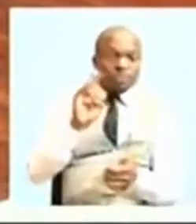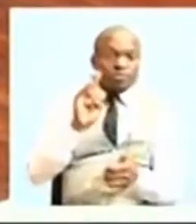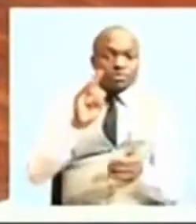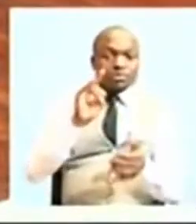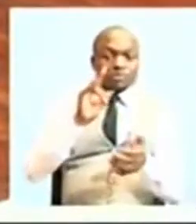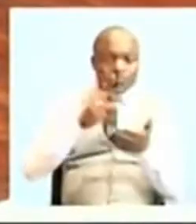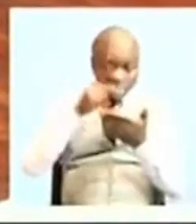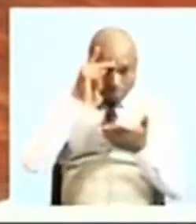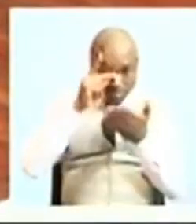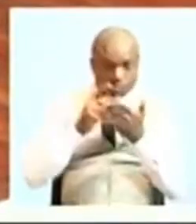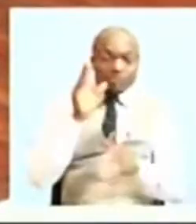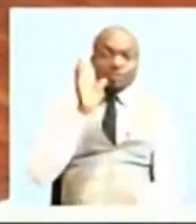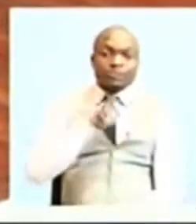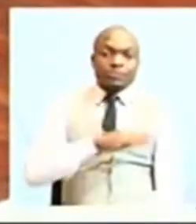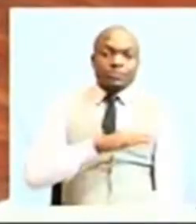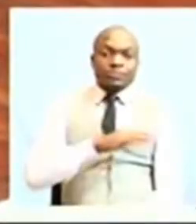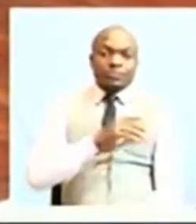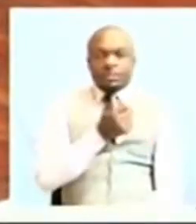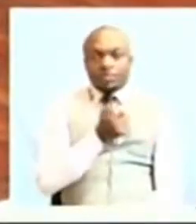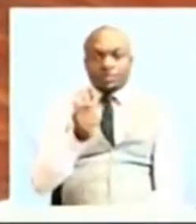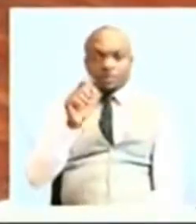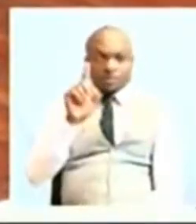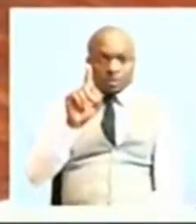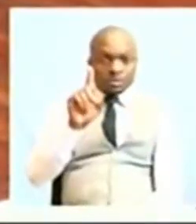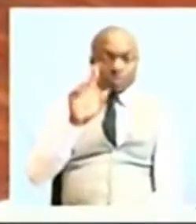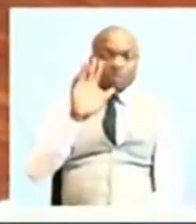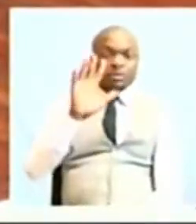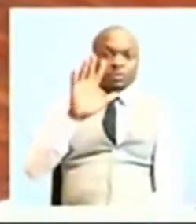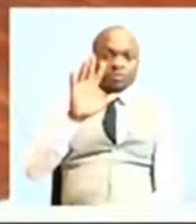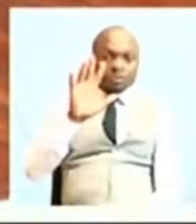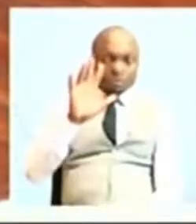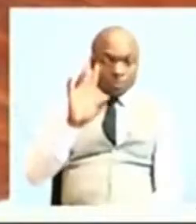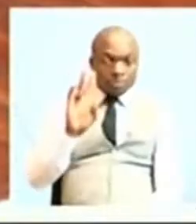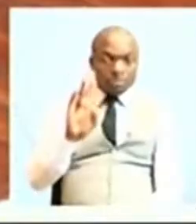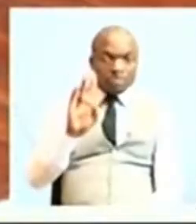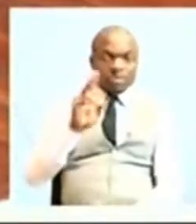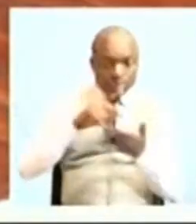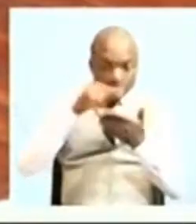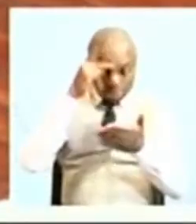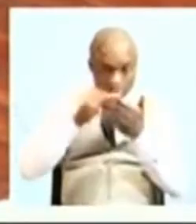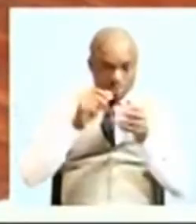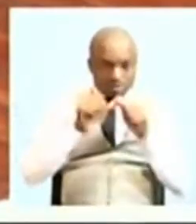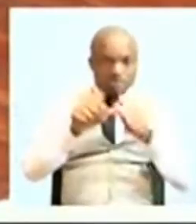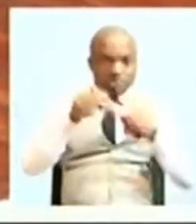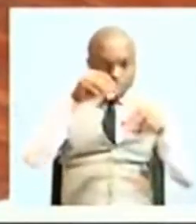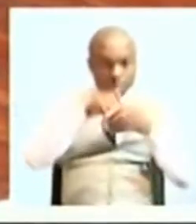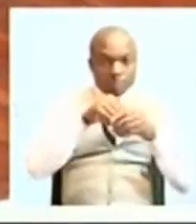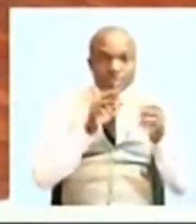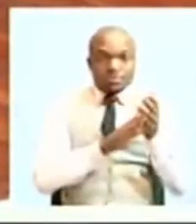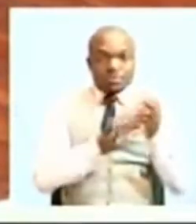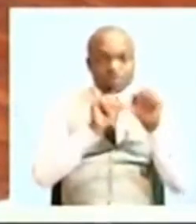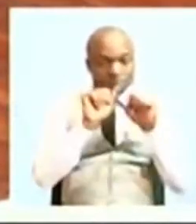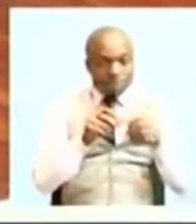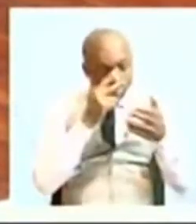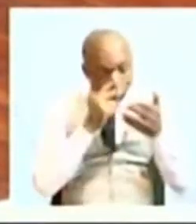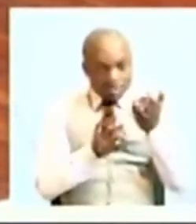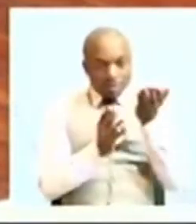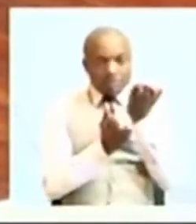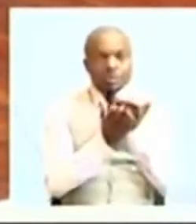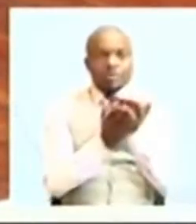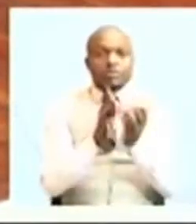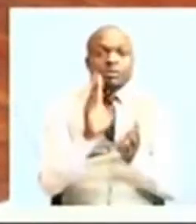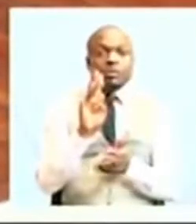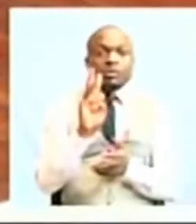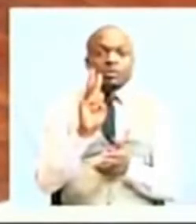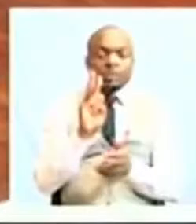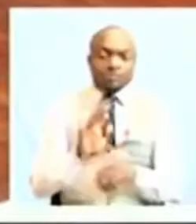pupils completed, and the other 157 pupils are still in school. Kindly refer to Appendix 16 for